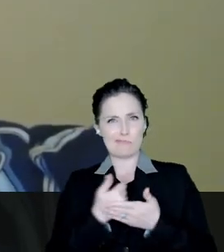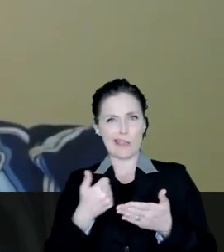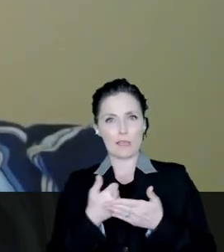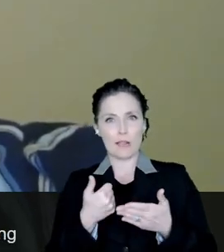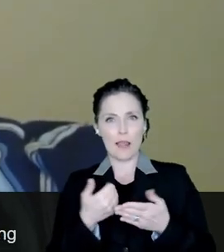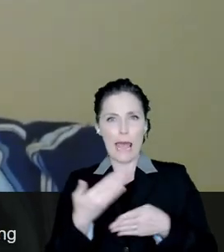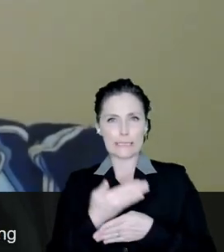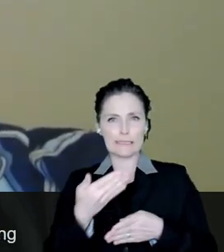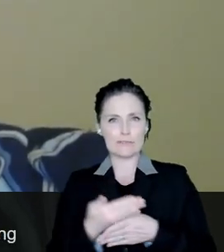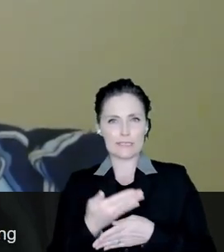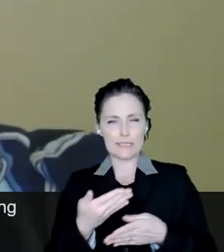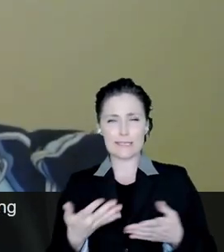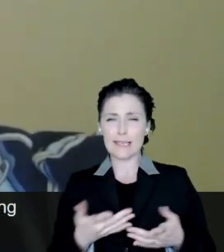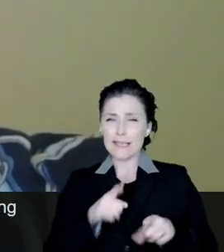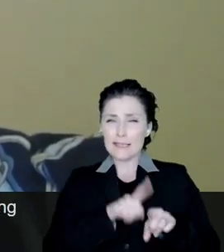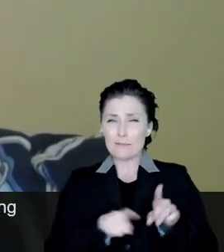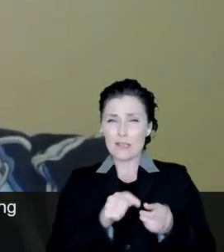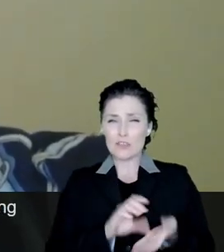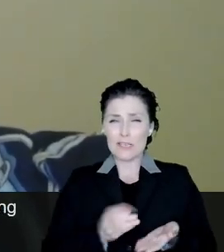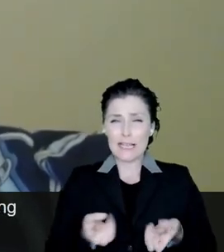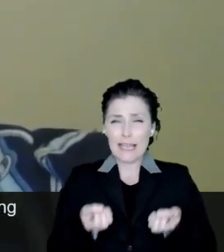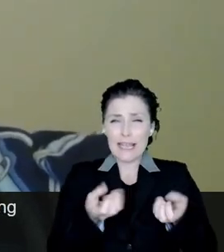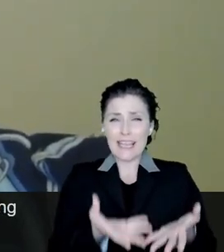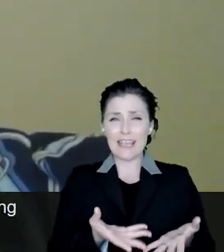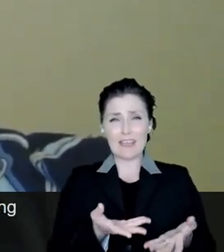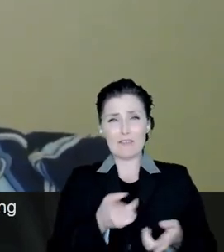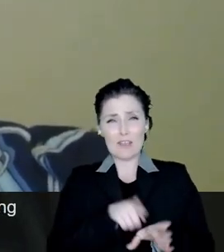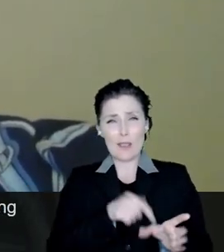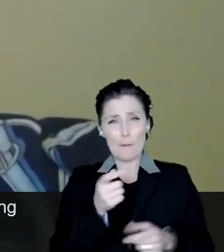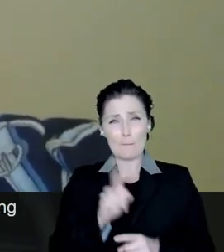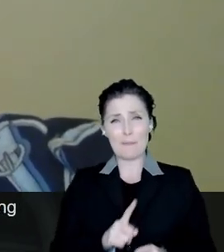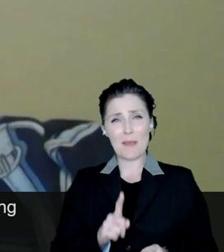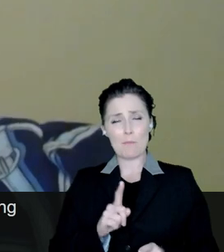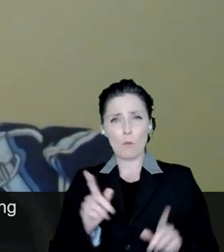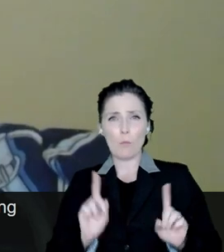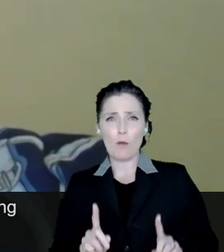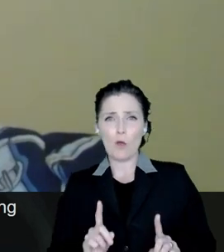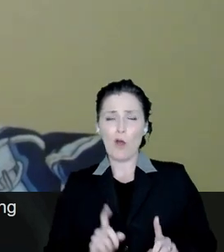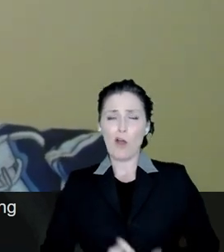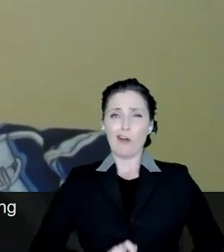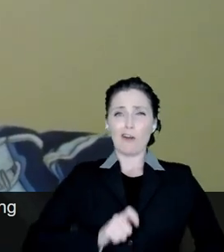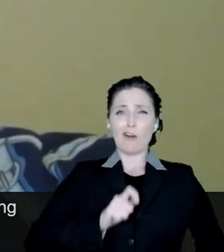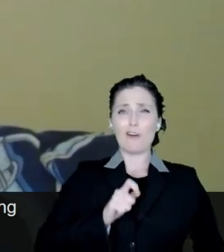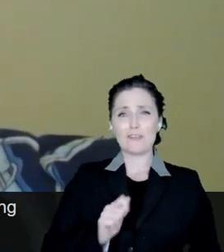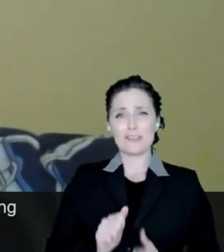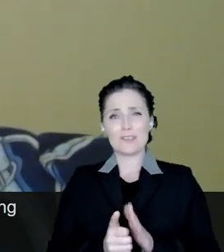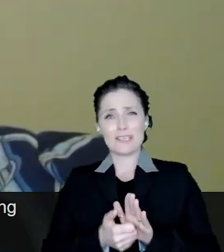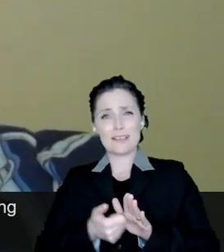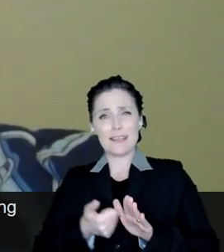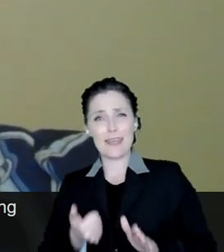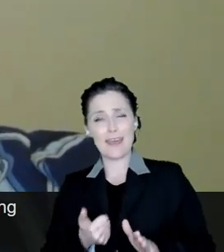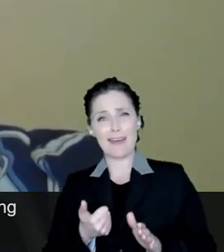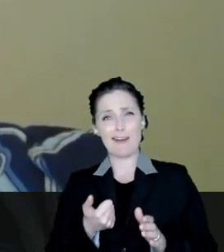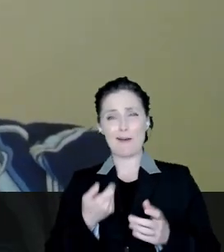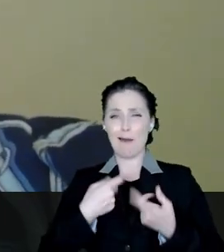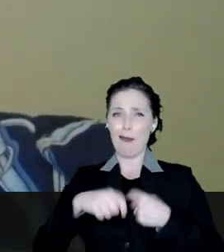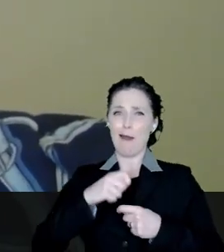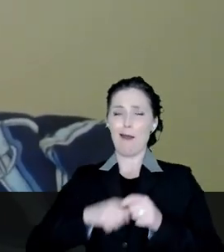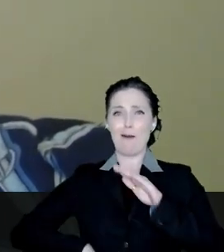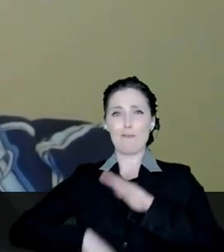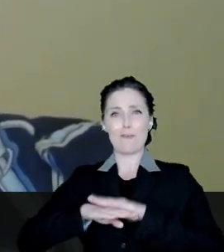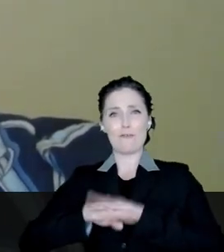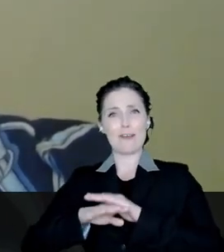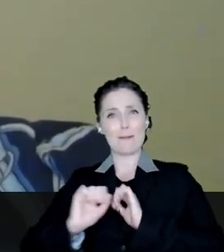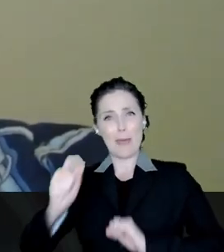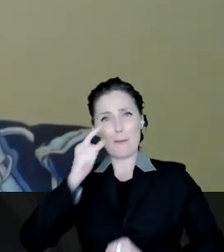and particularly giving young people the confidence and skills to go further and to realise their potential. That's been a real lifeline